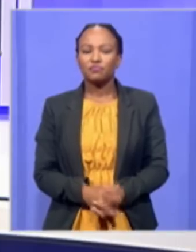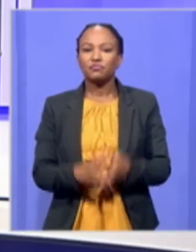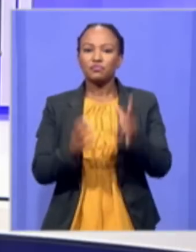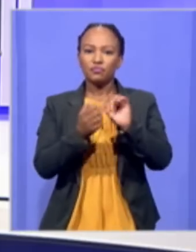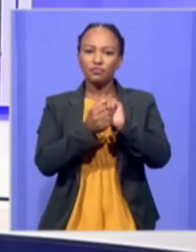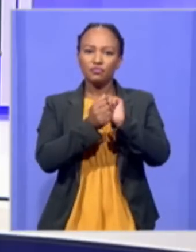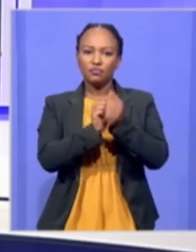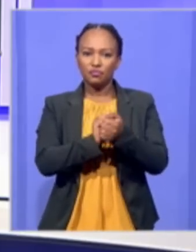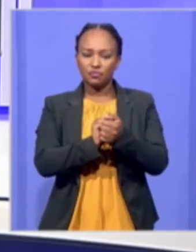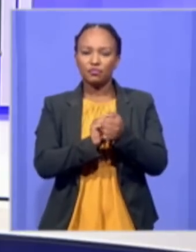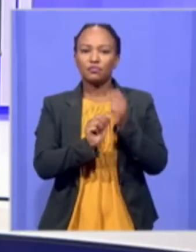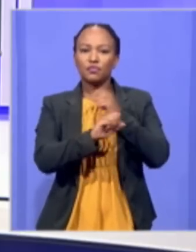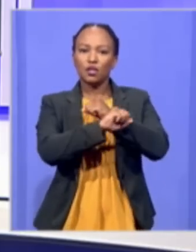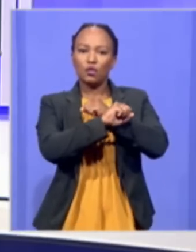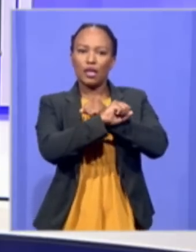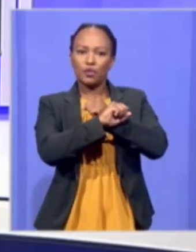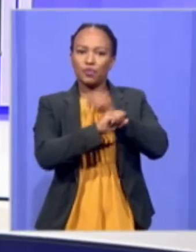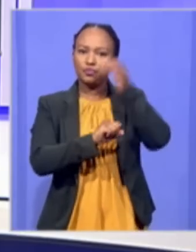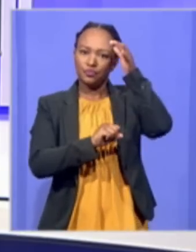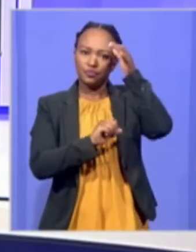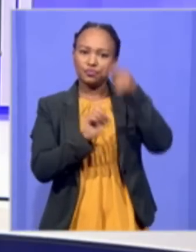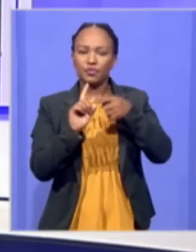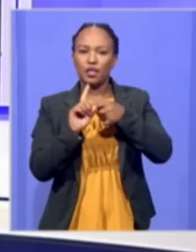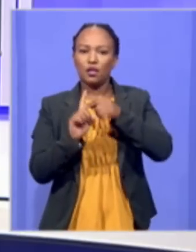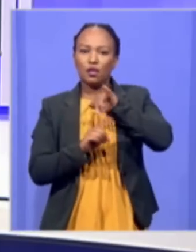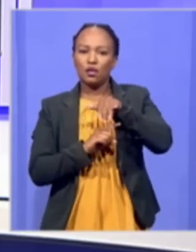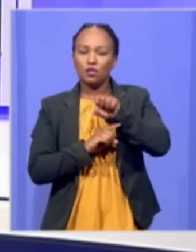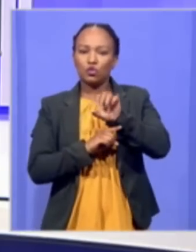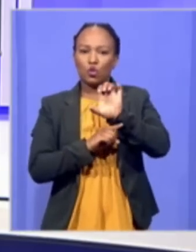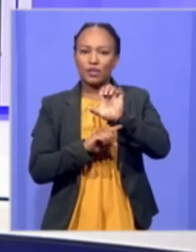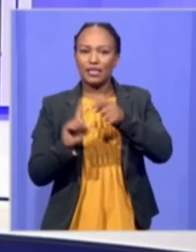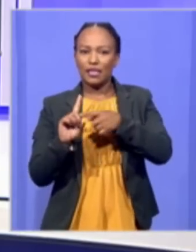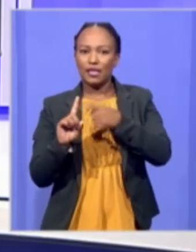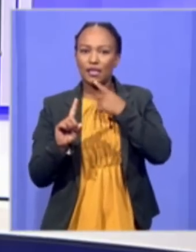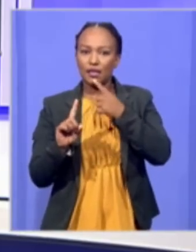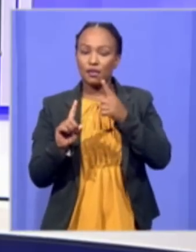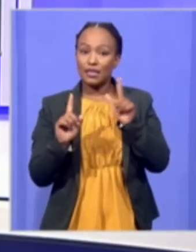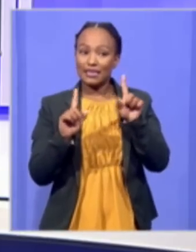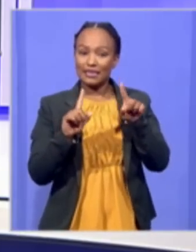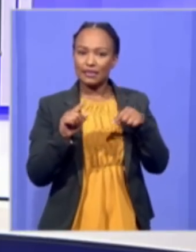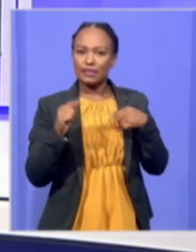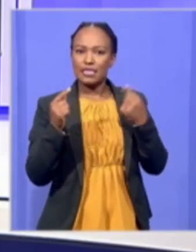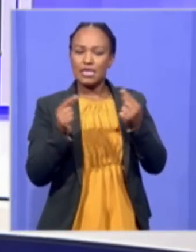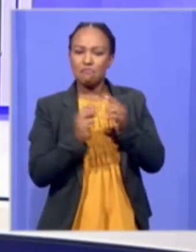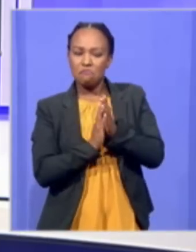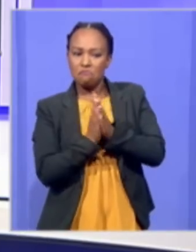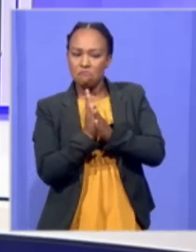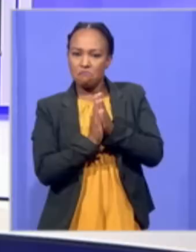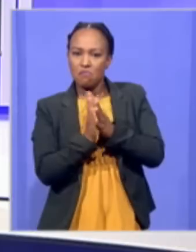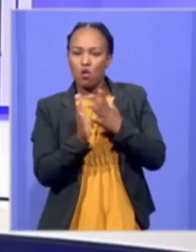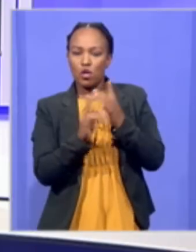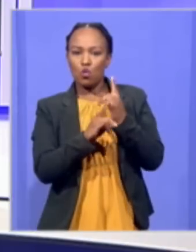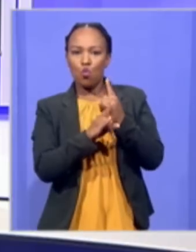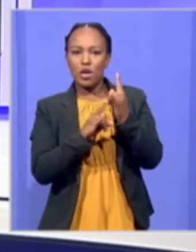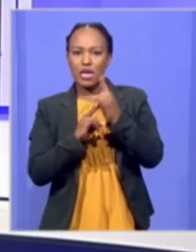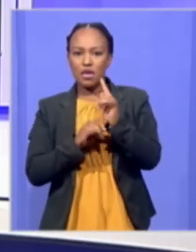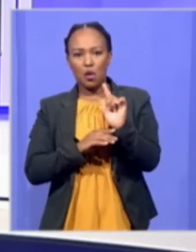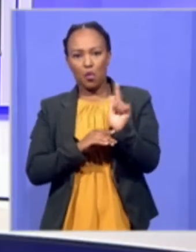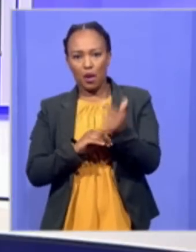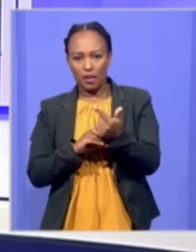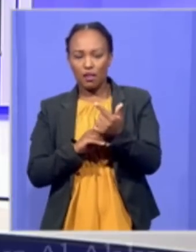Dipapading mohlahli wa Orlando Pirates Jose Rivero o re maikemišetšo wa sehlopha sa gagwe ke go thopa papadi ye nngwe le ye nngwe yeo